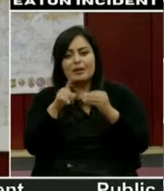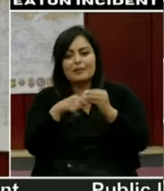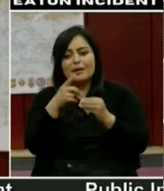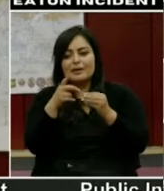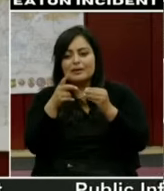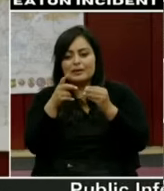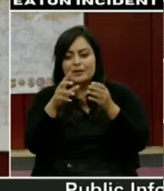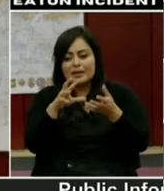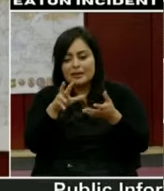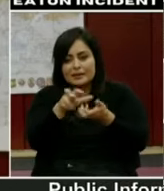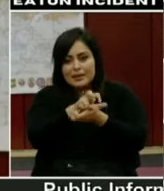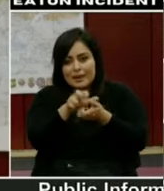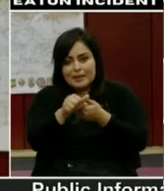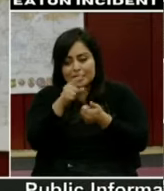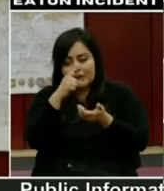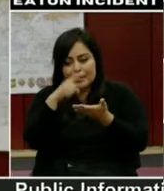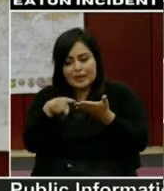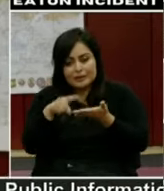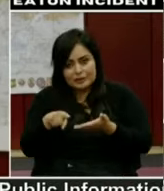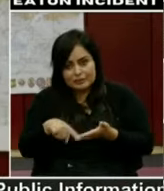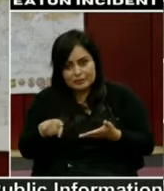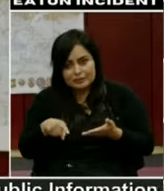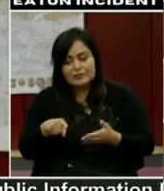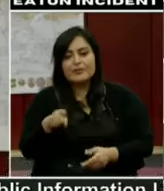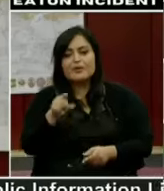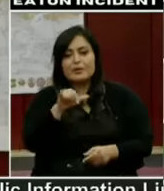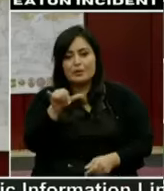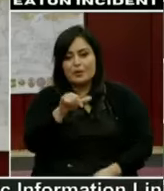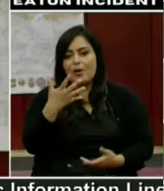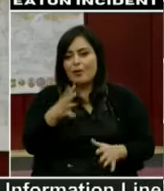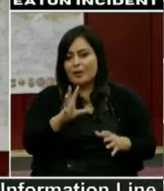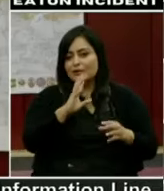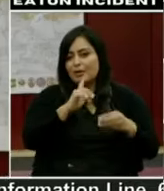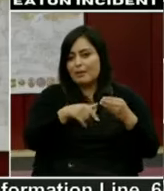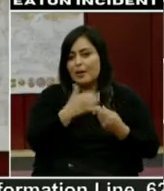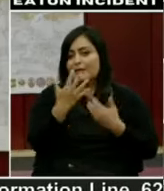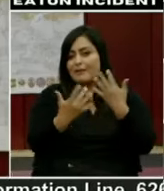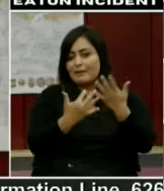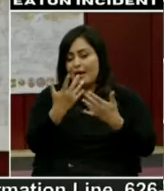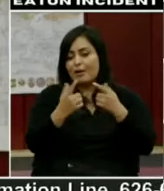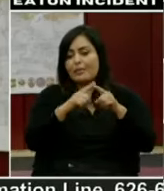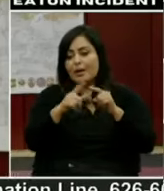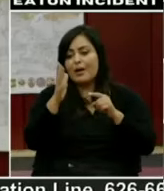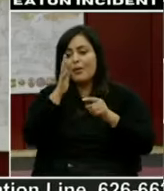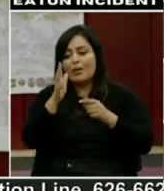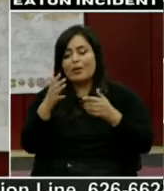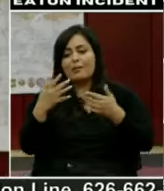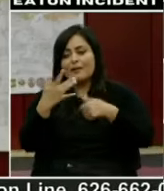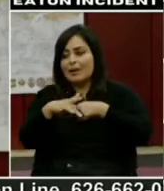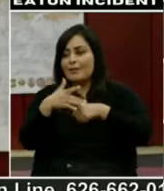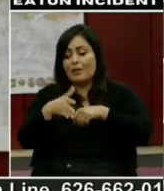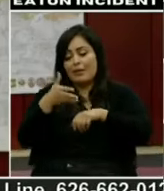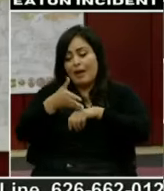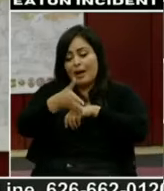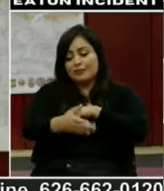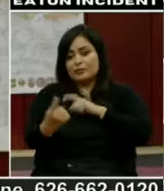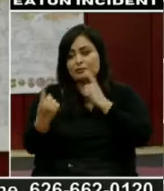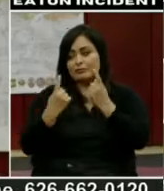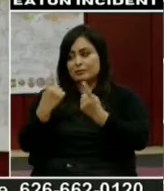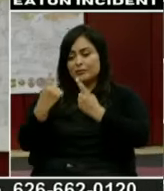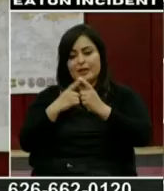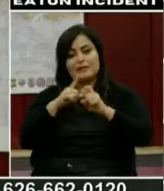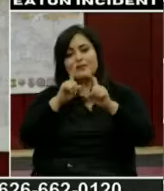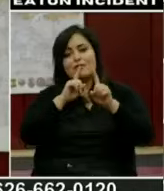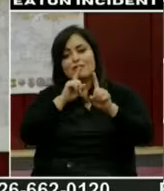assessment. You heard from my operations chief on the fire situation. I'll be available for questions if there's more to be had there